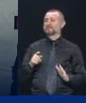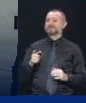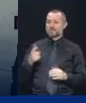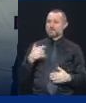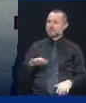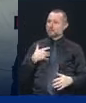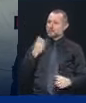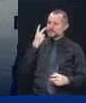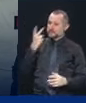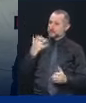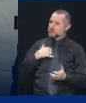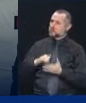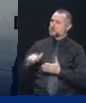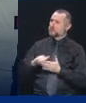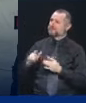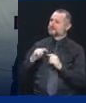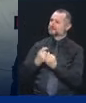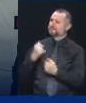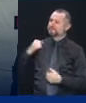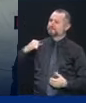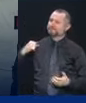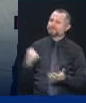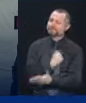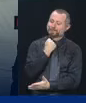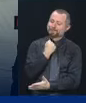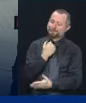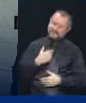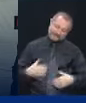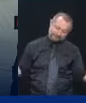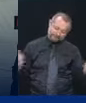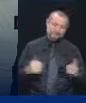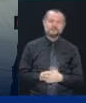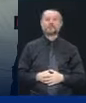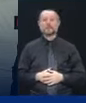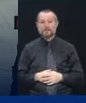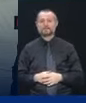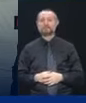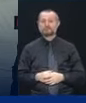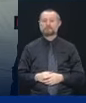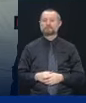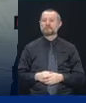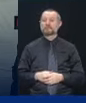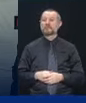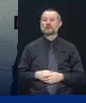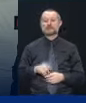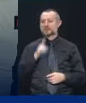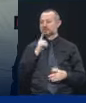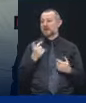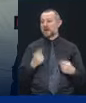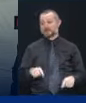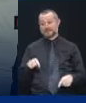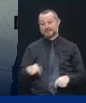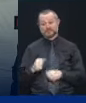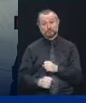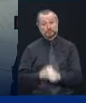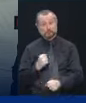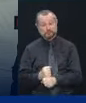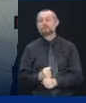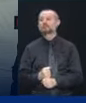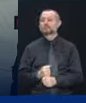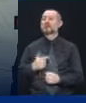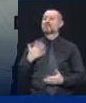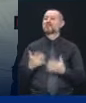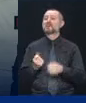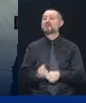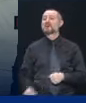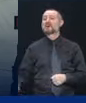team in the Super Bowl, obviously, but that did not happen this year. Next year is a different